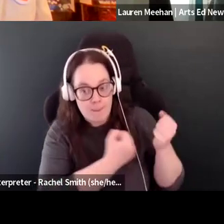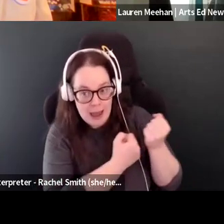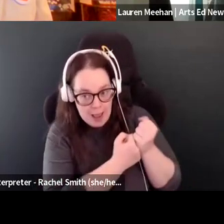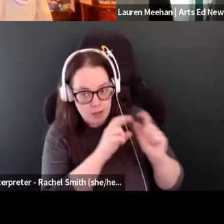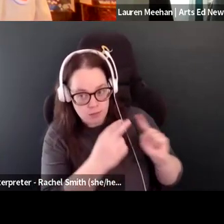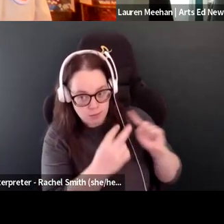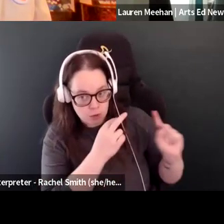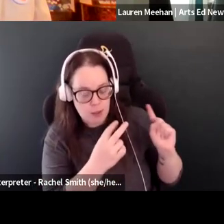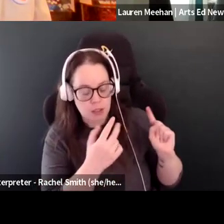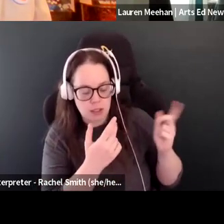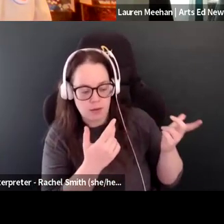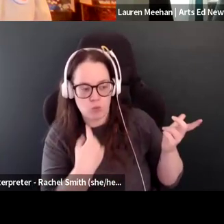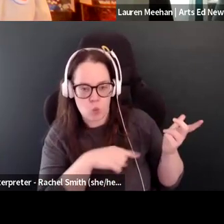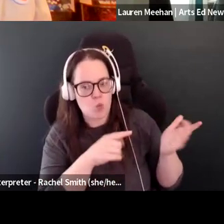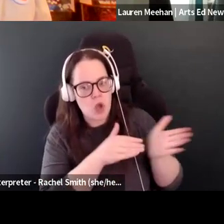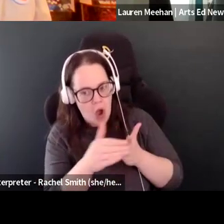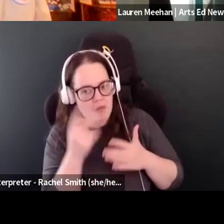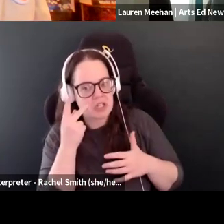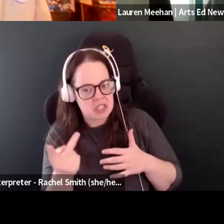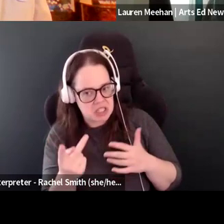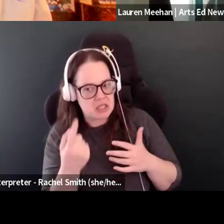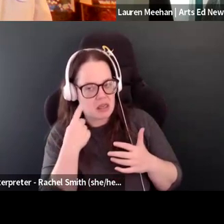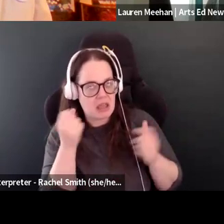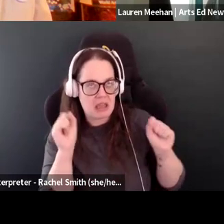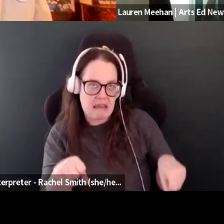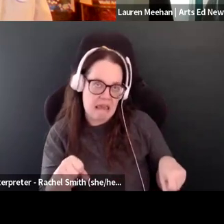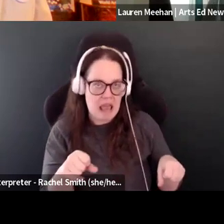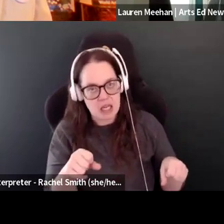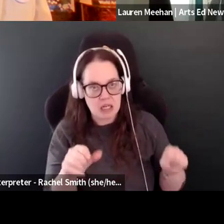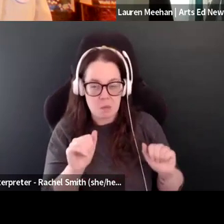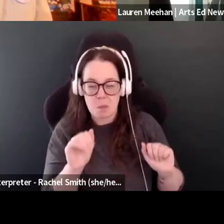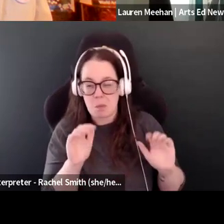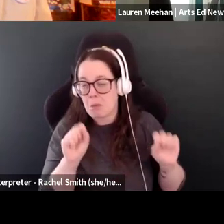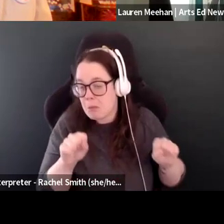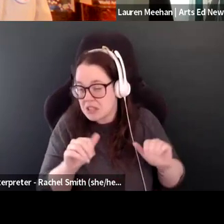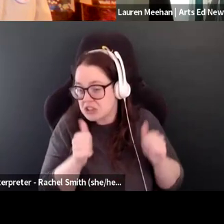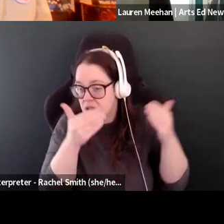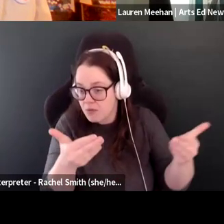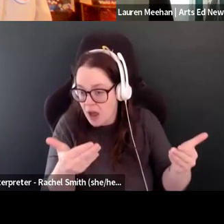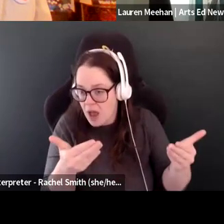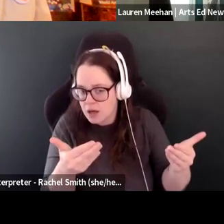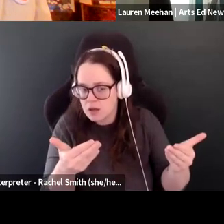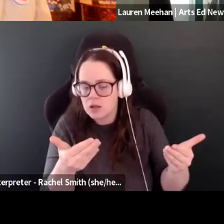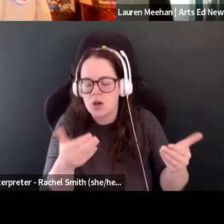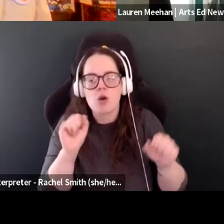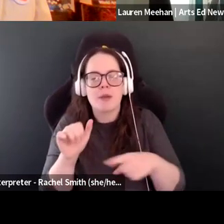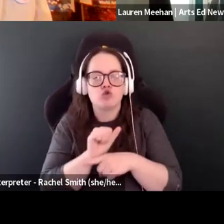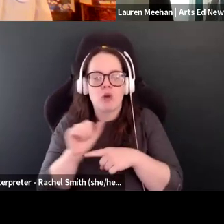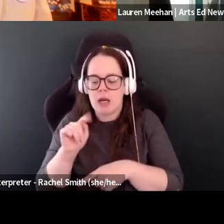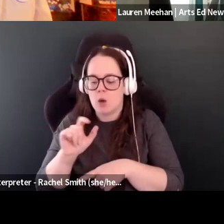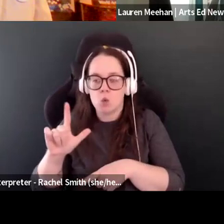standpoint that we see that we could potentially provide is like a training